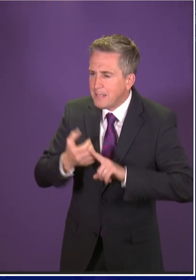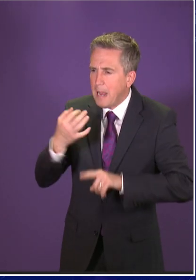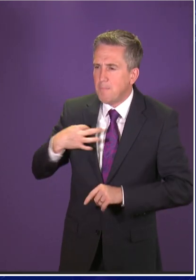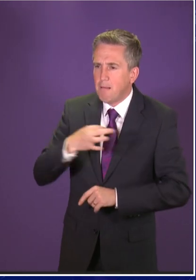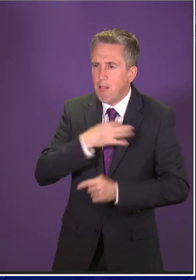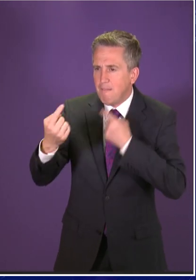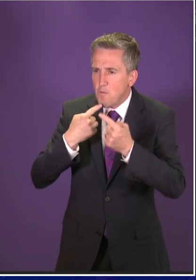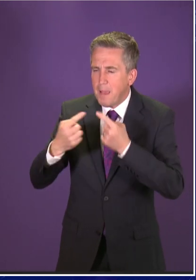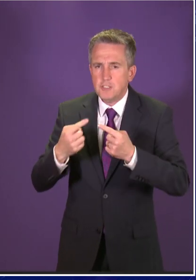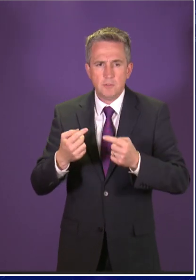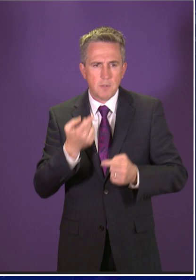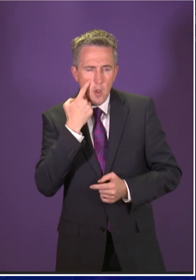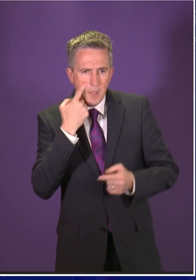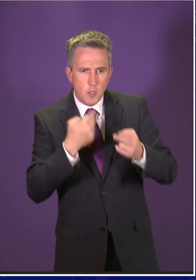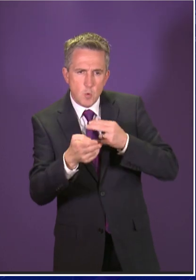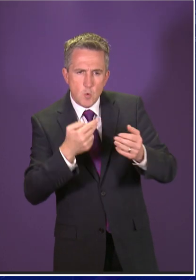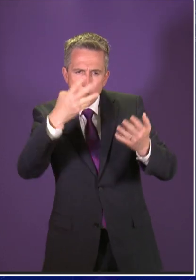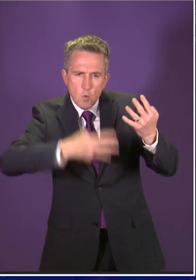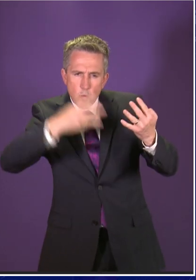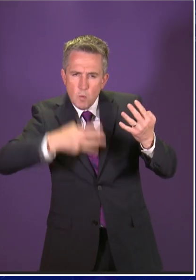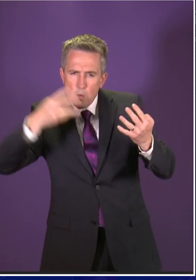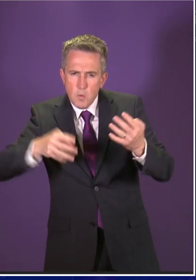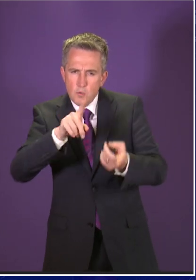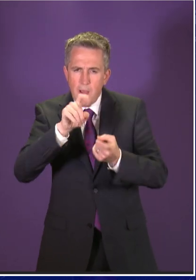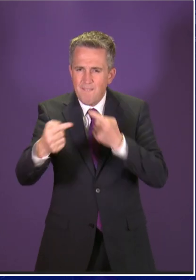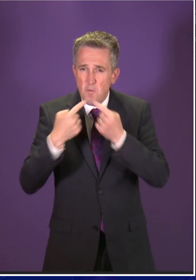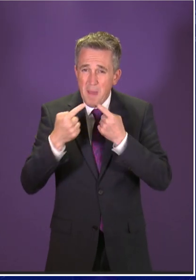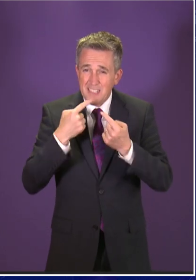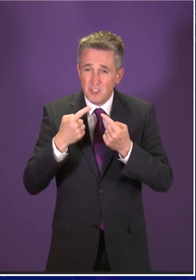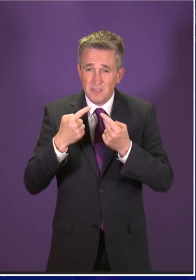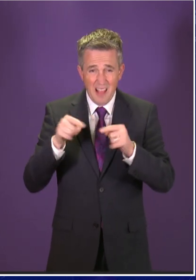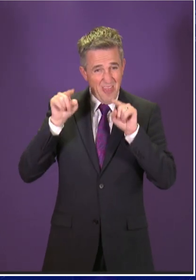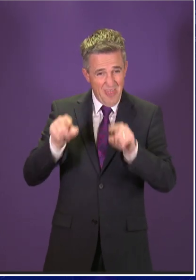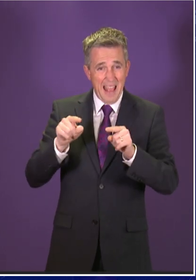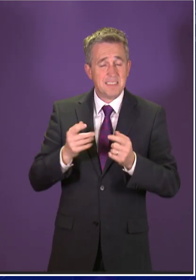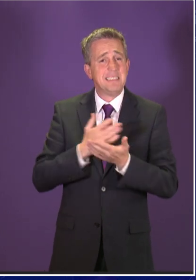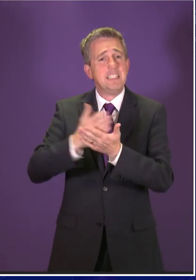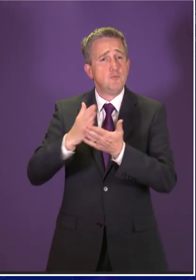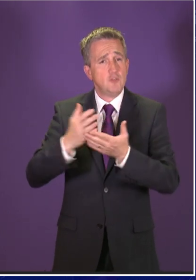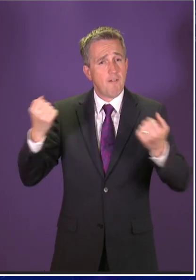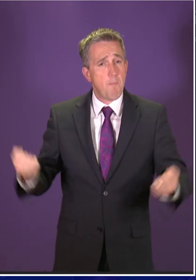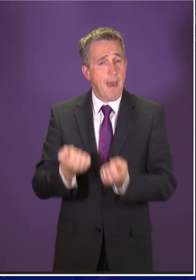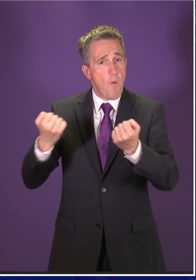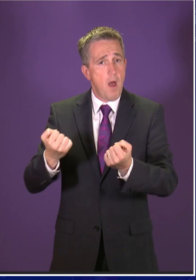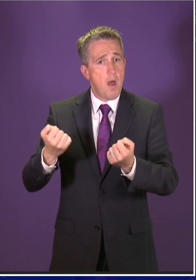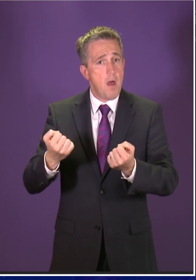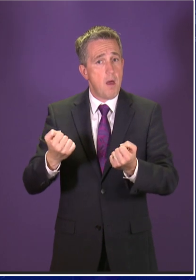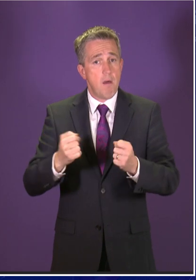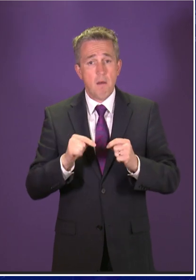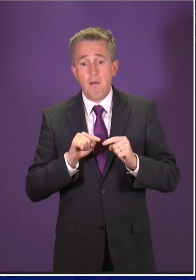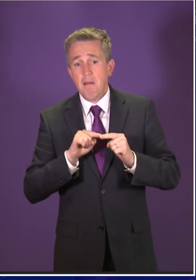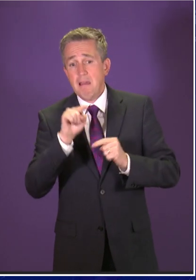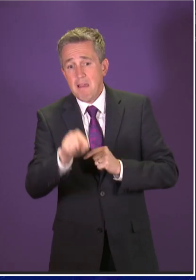looking at different internet news feeds and web pages and tweets to get information. That's this distribution of power. At the same time, in